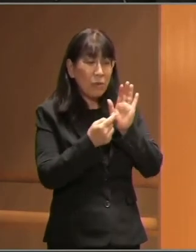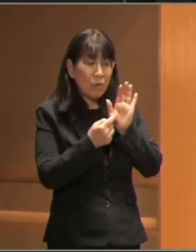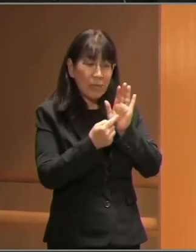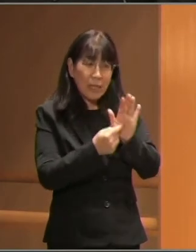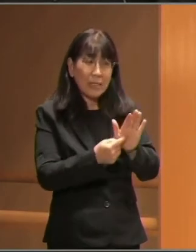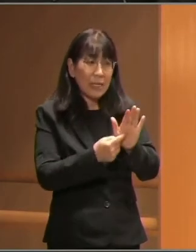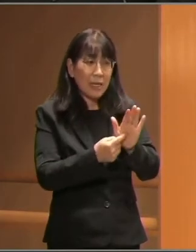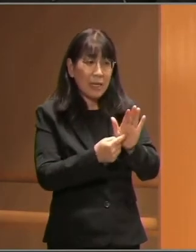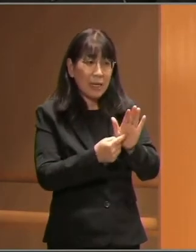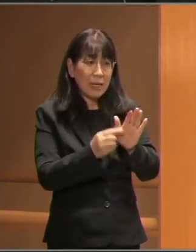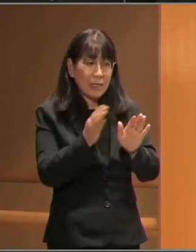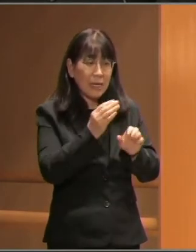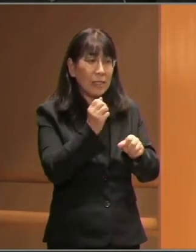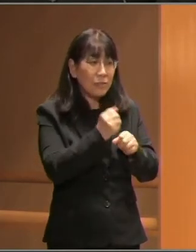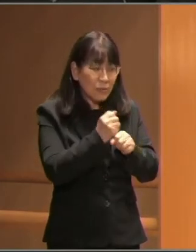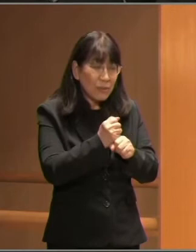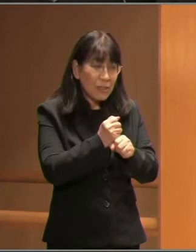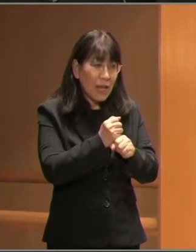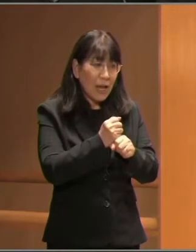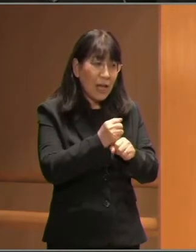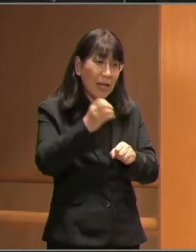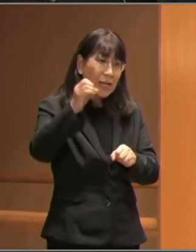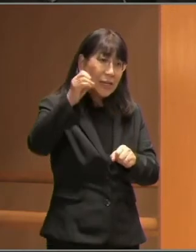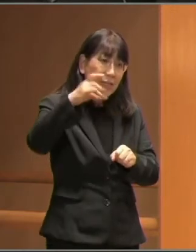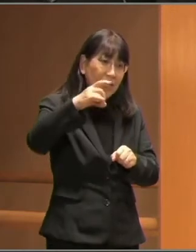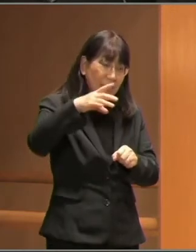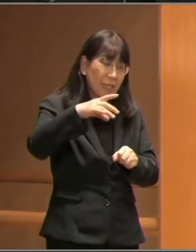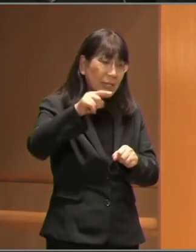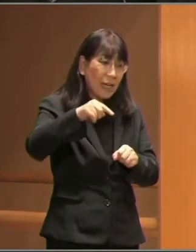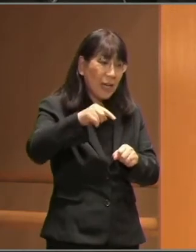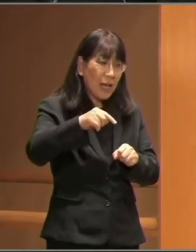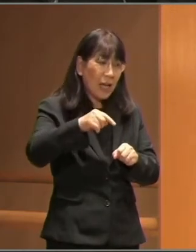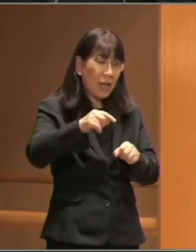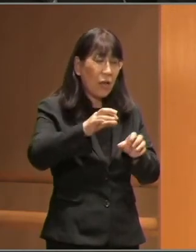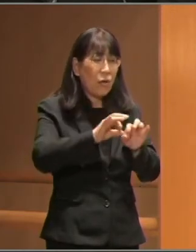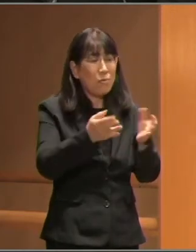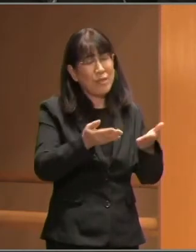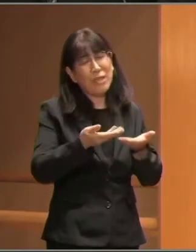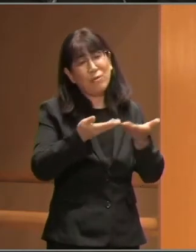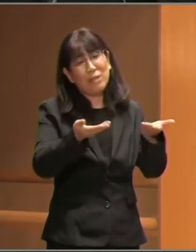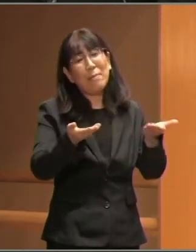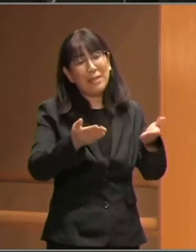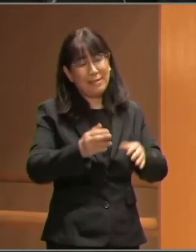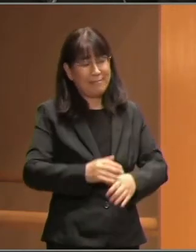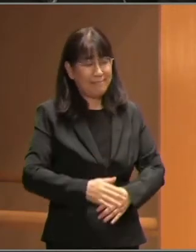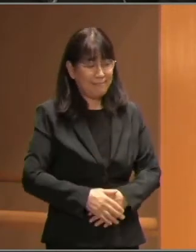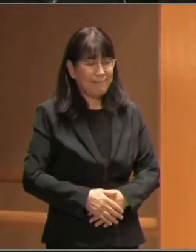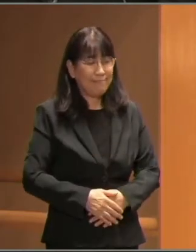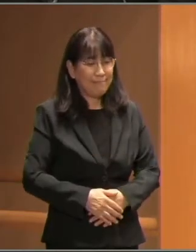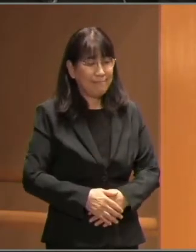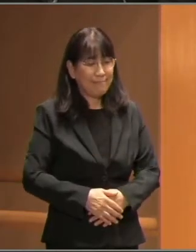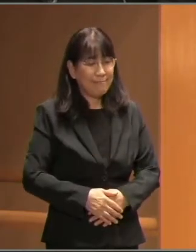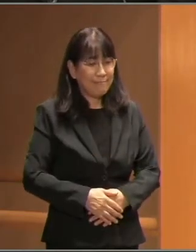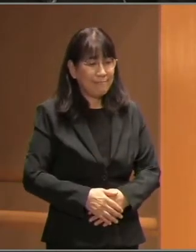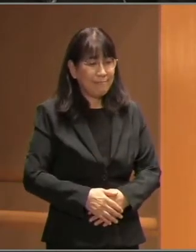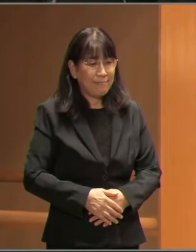And so the white would not be so clean, but such kind of LEDs are actually